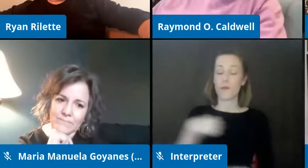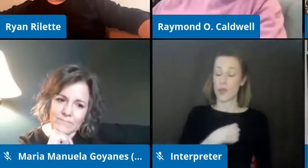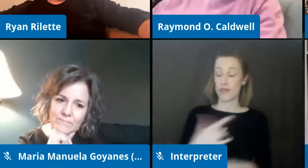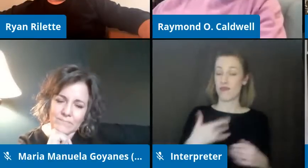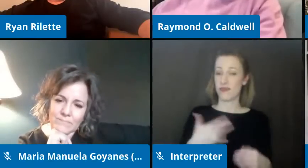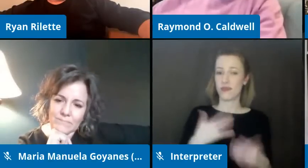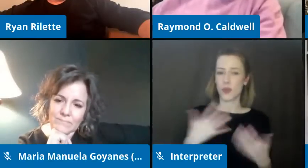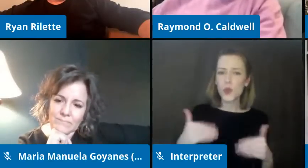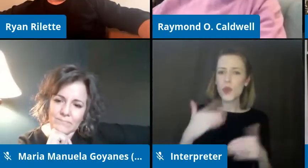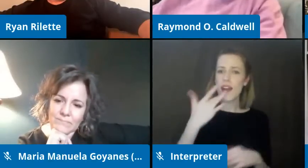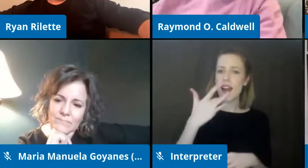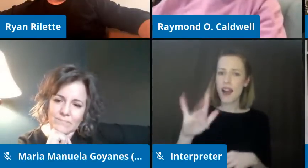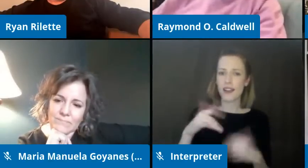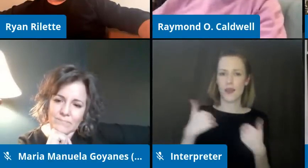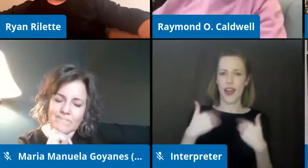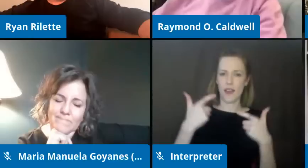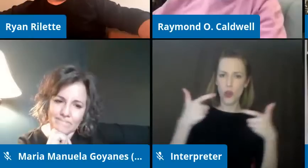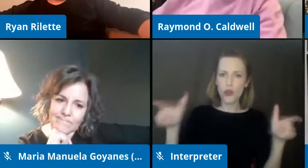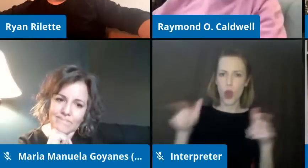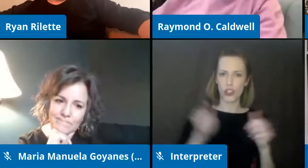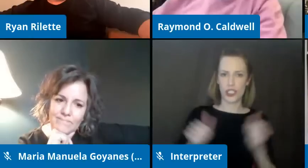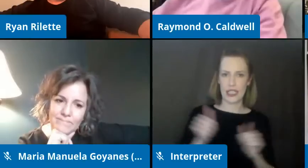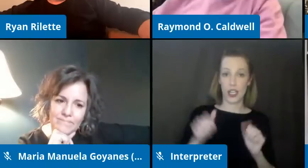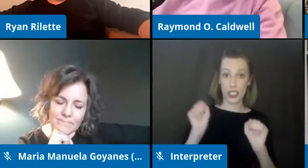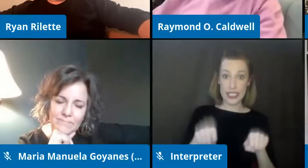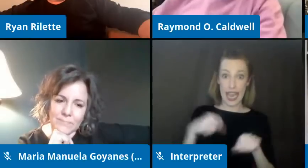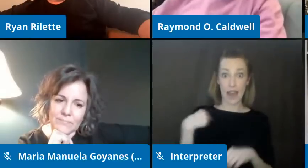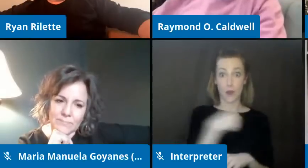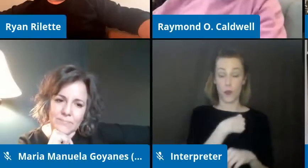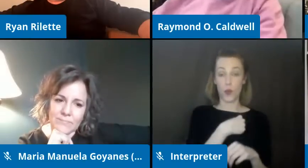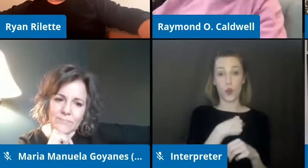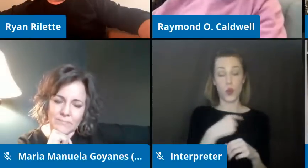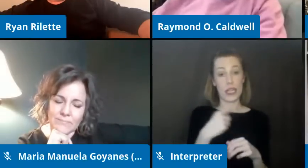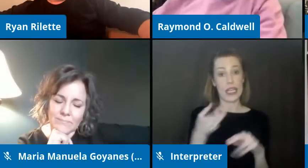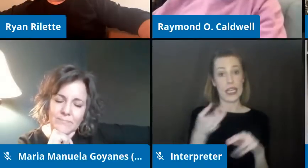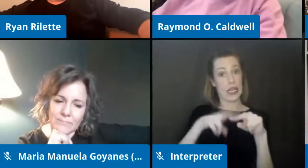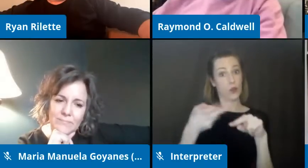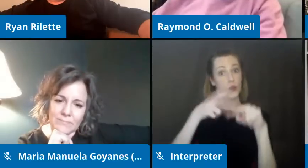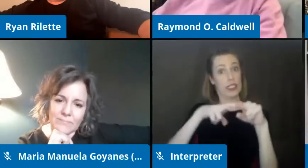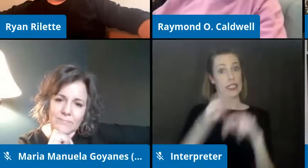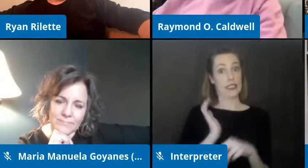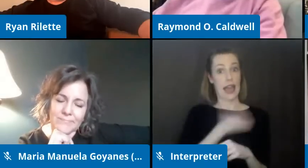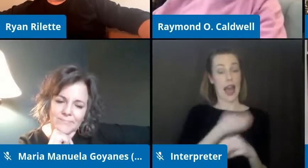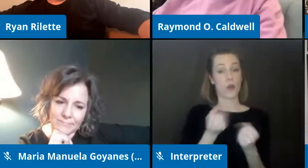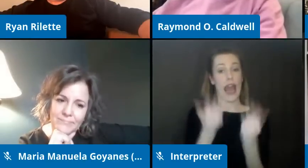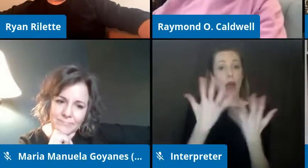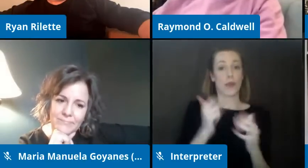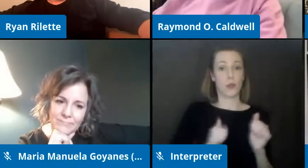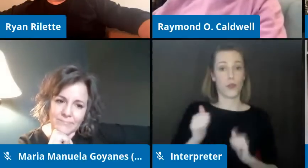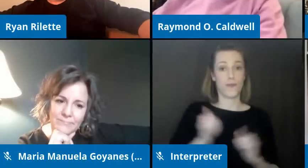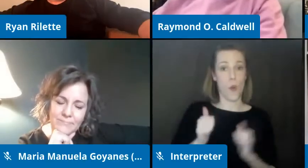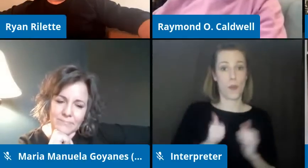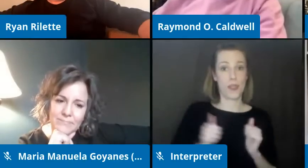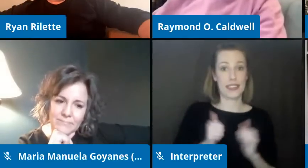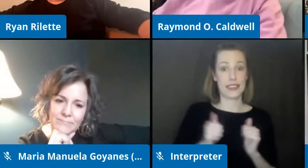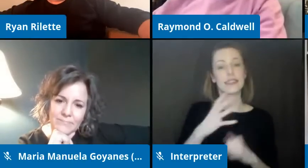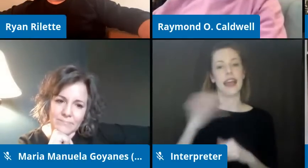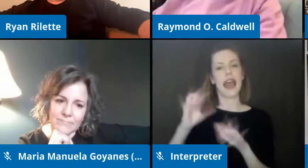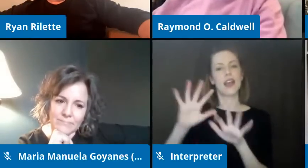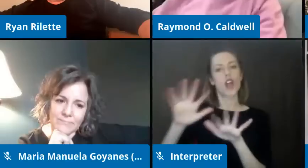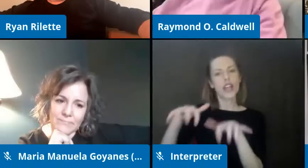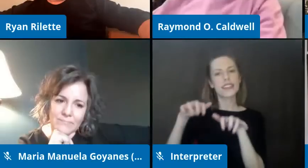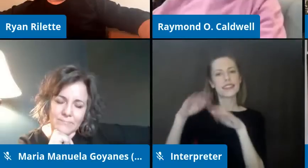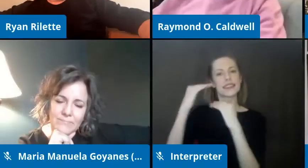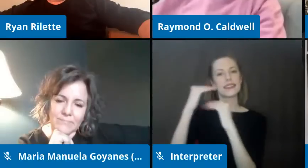theaters. Can we increase the number of performances we do in a week and cut the number of audience members by half so that people